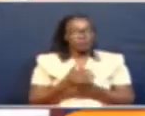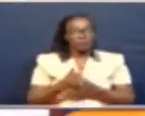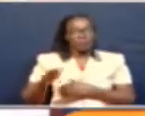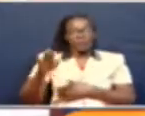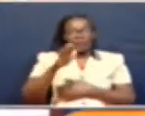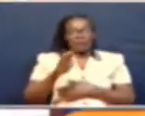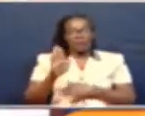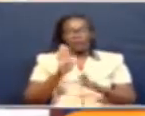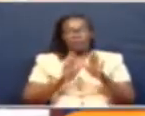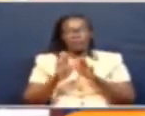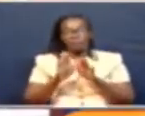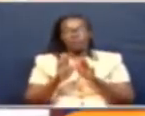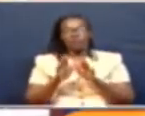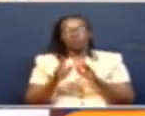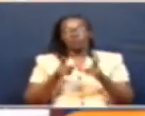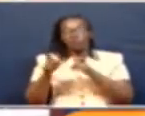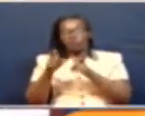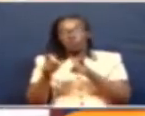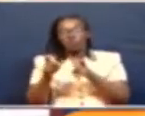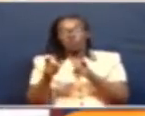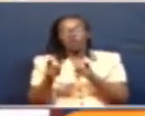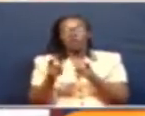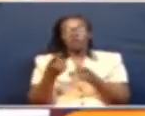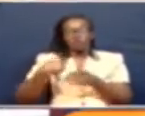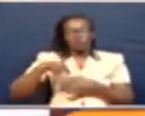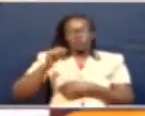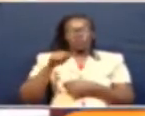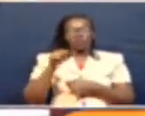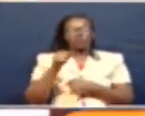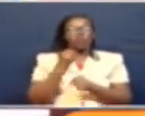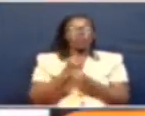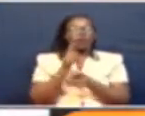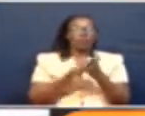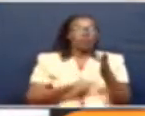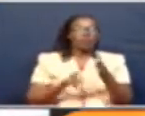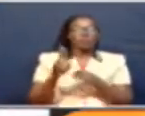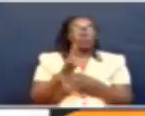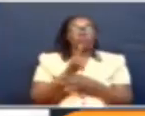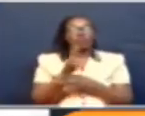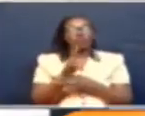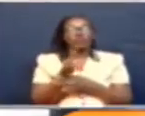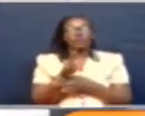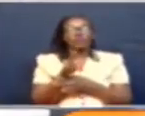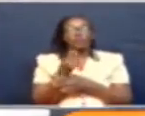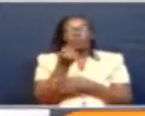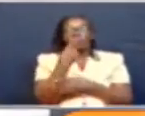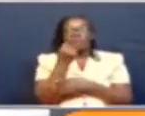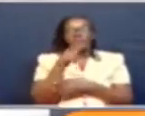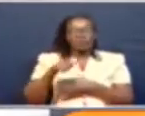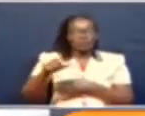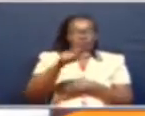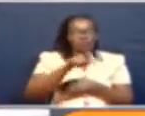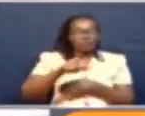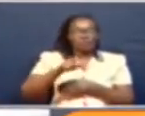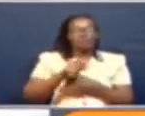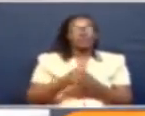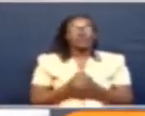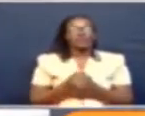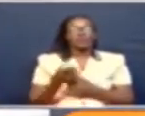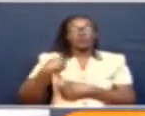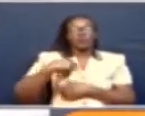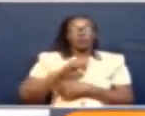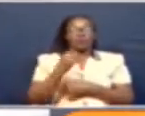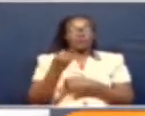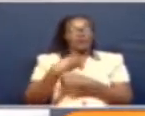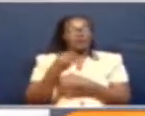biological control? What can we do in terms of using biorational pesticides? We have been advised that there are some methods